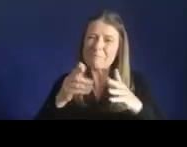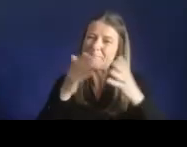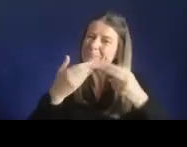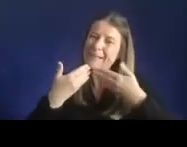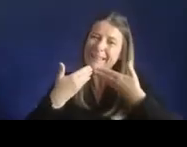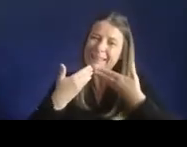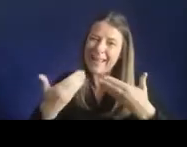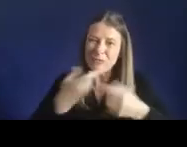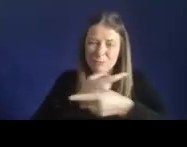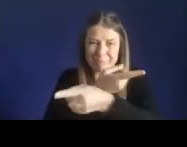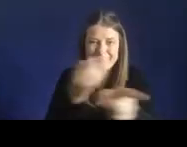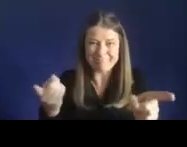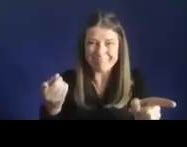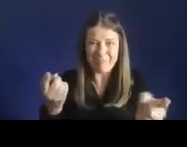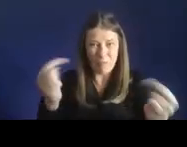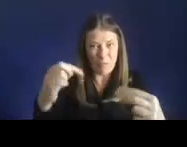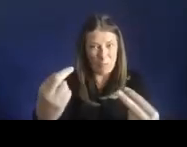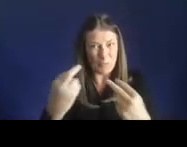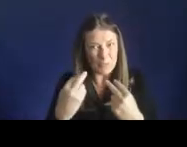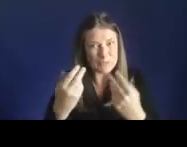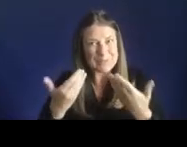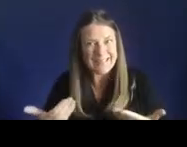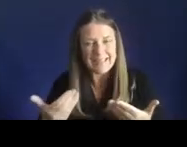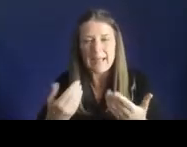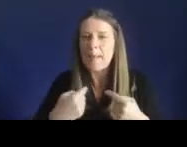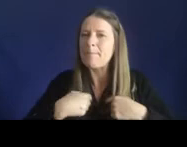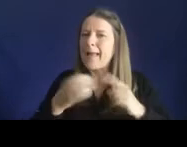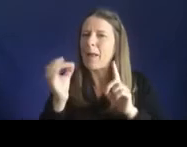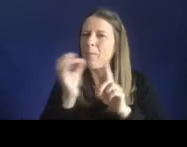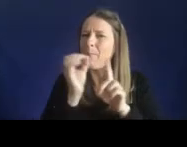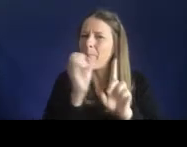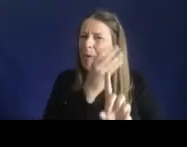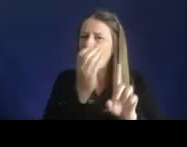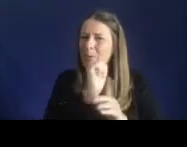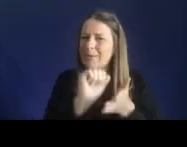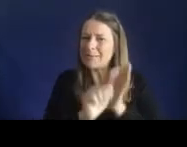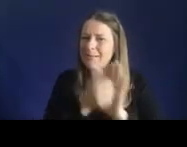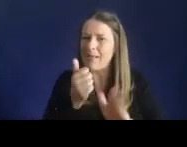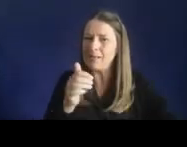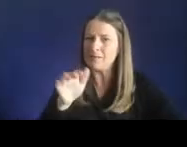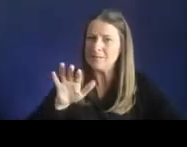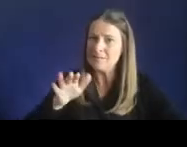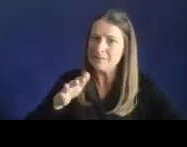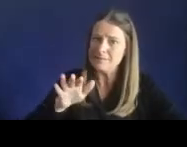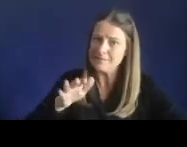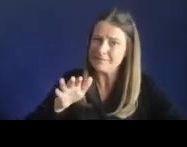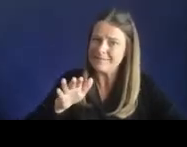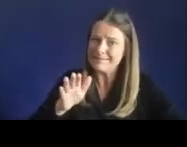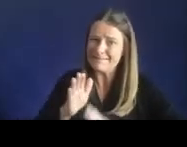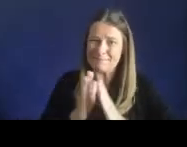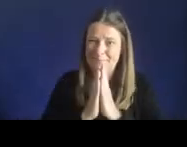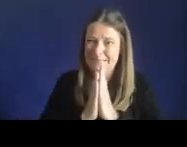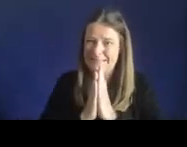today. My PowerPoint skills are not the best, so please don't be put off by them.